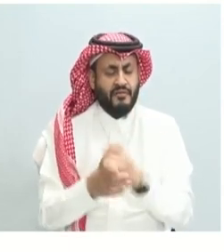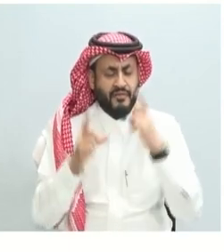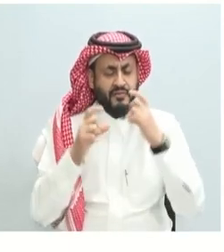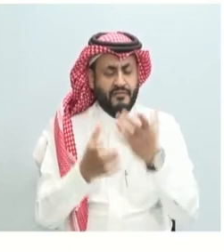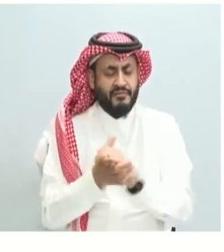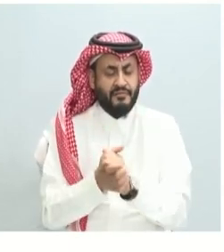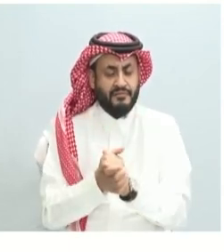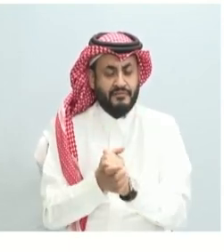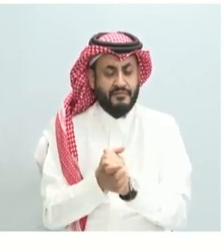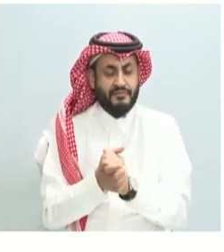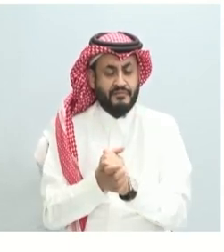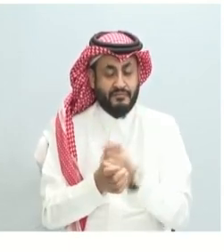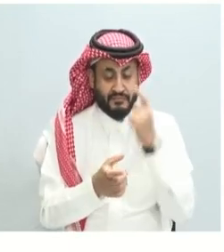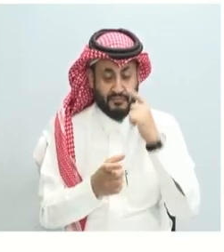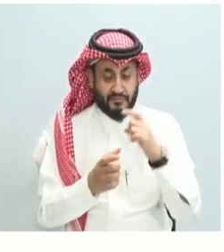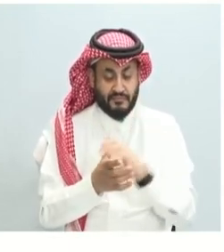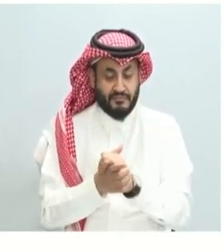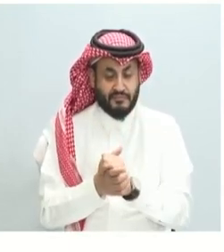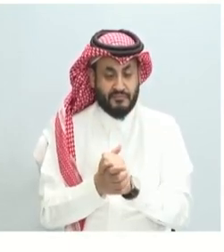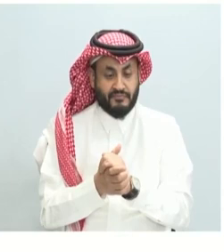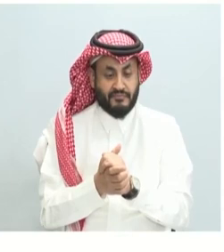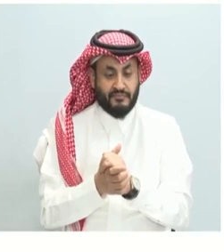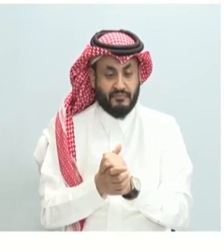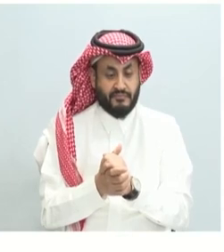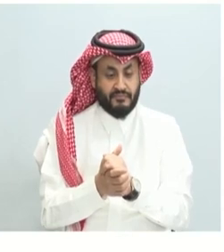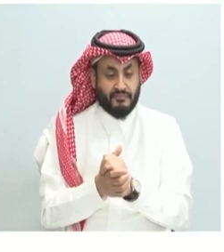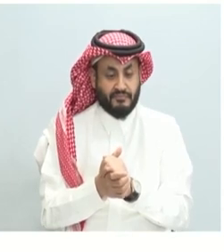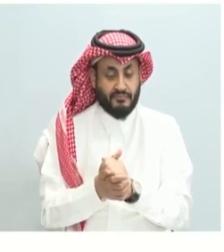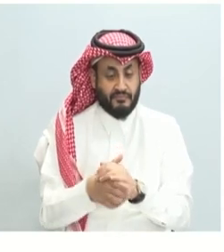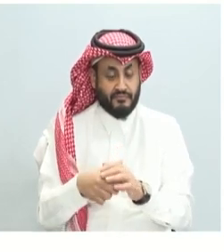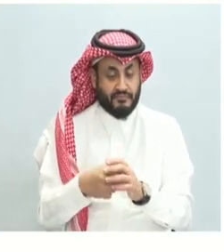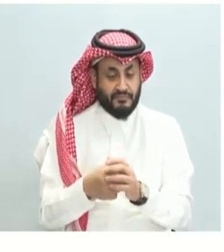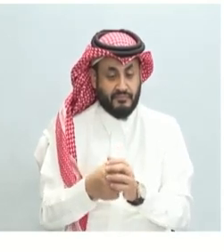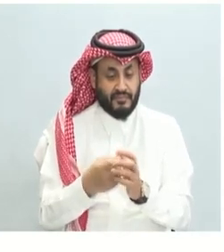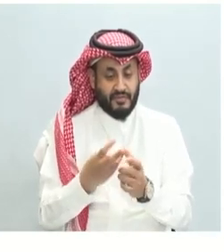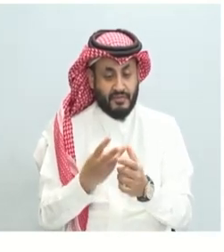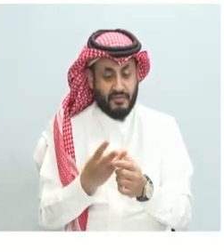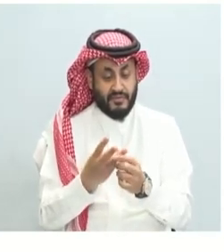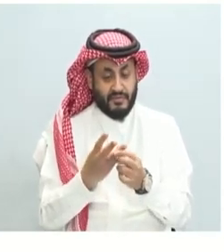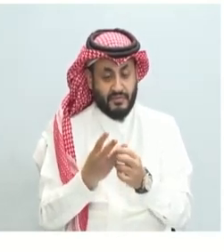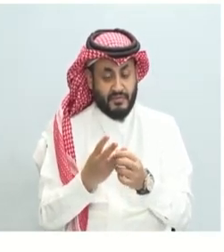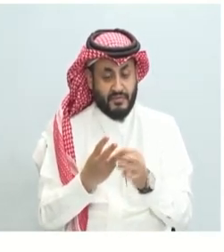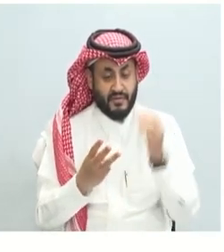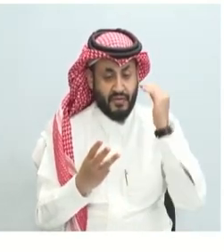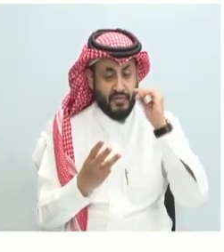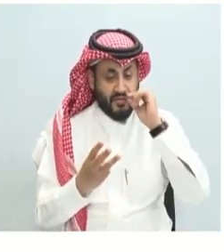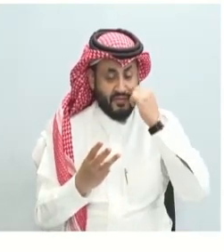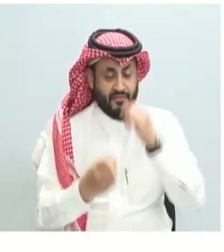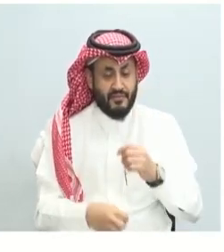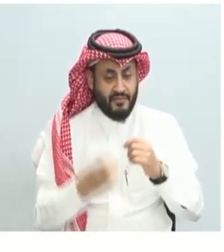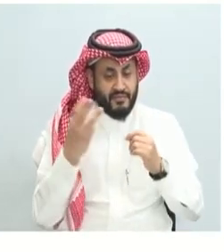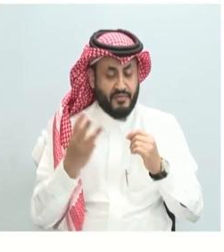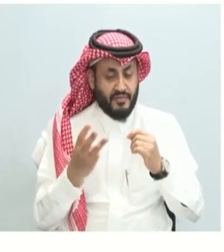We can see in this picture that there are three men, three women, and